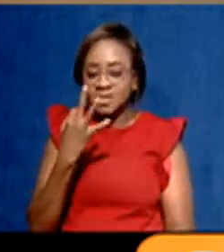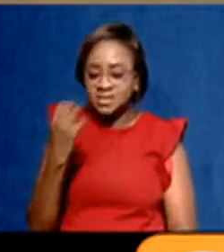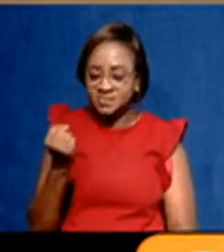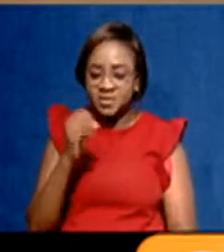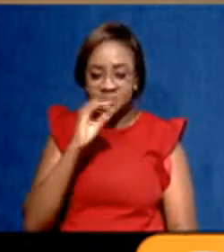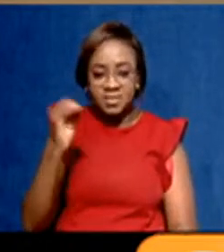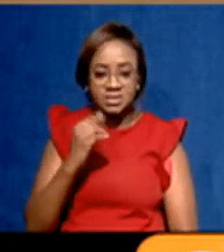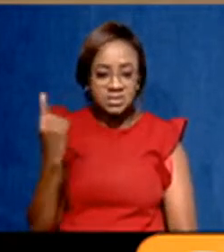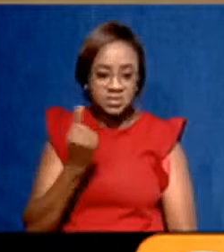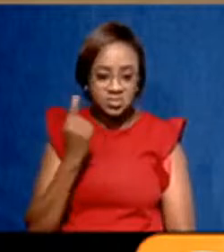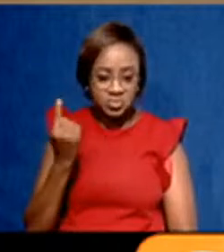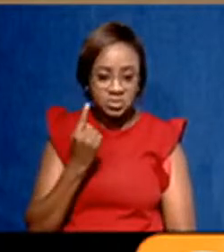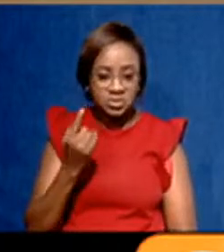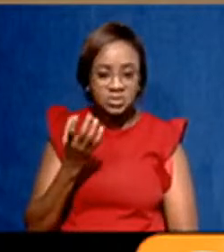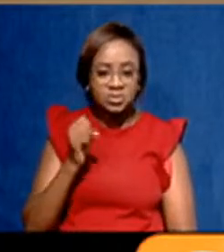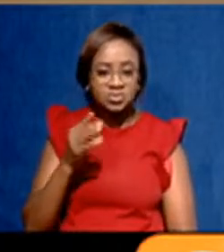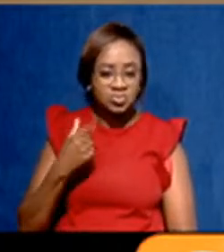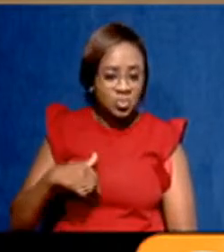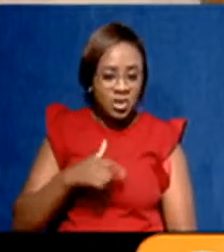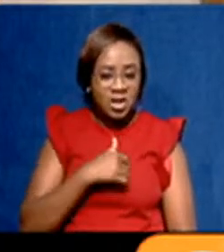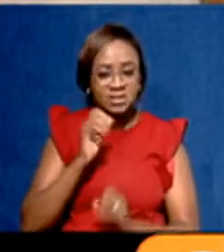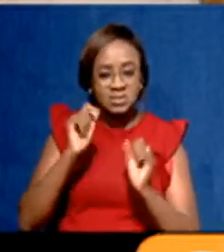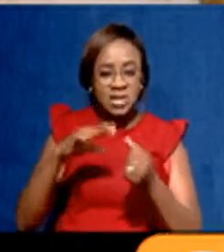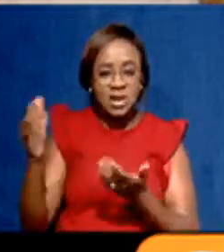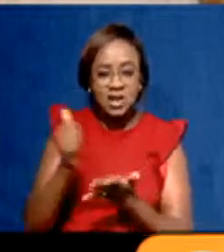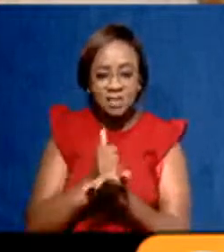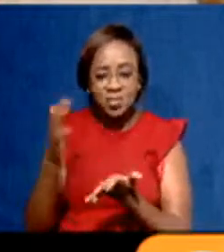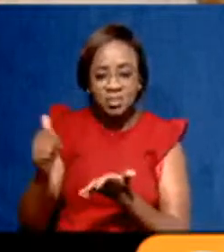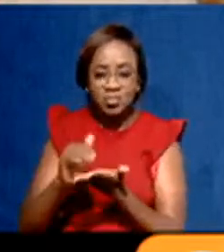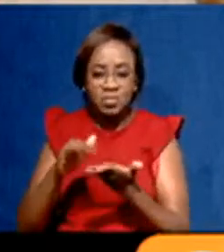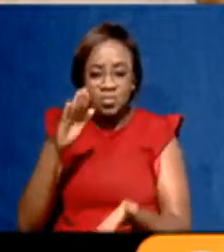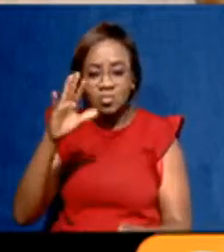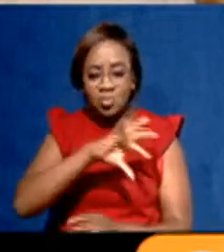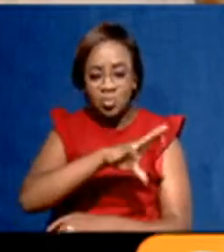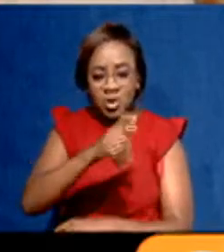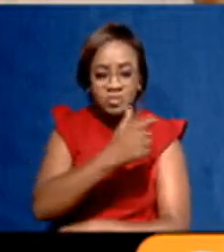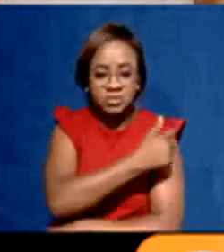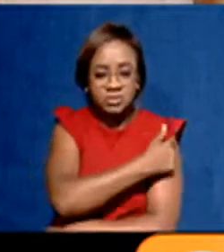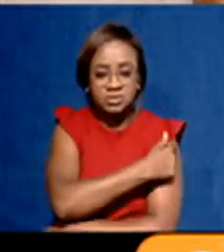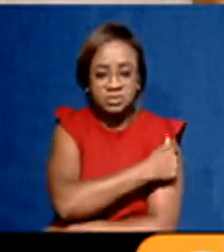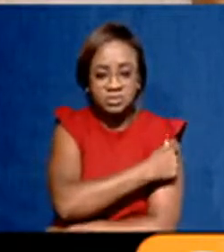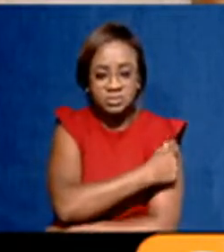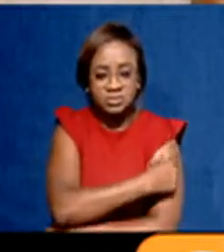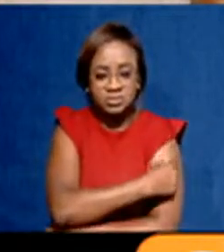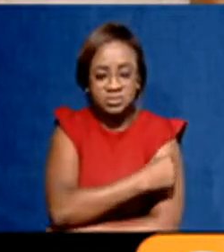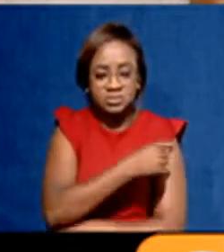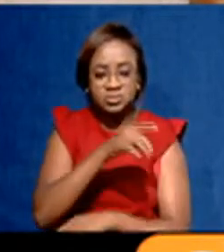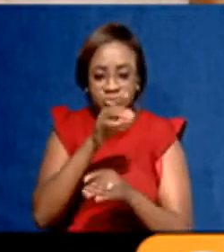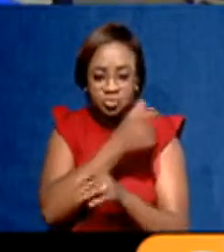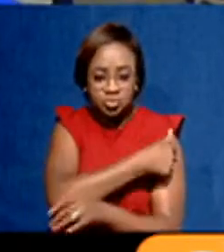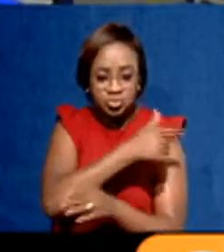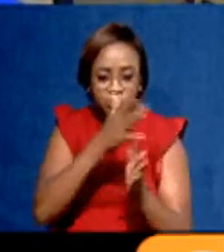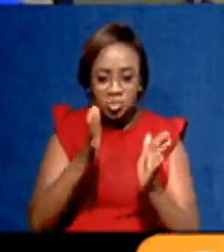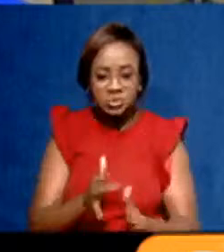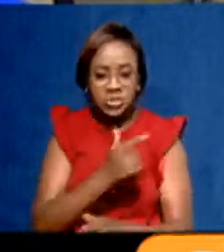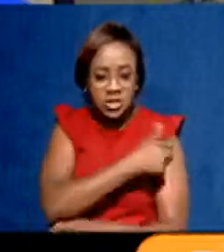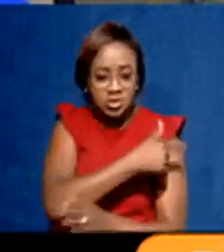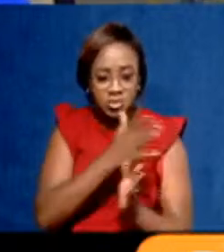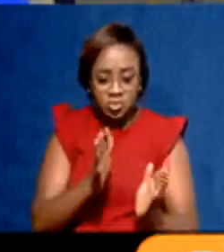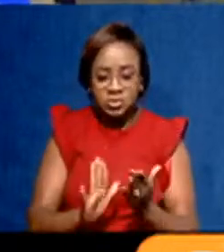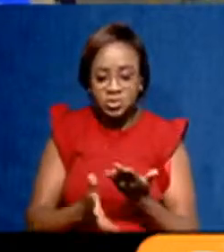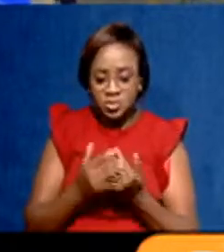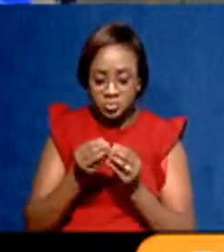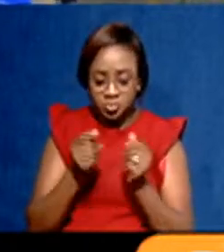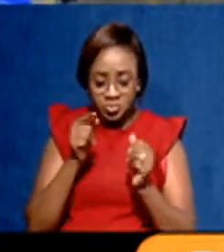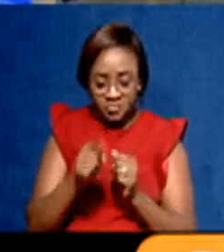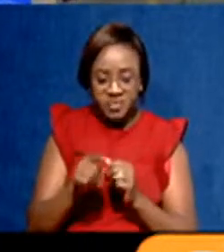window for us to employ more county employees, including doctors, is very constrained. To remedy that, we are